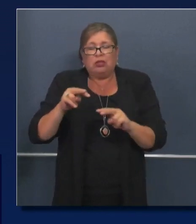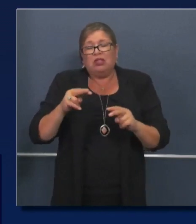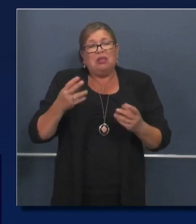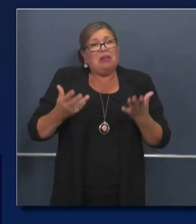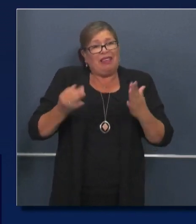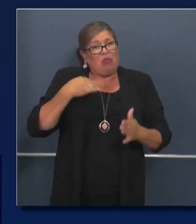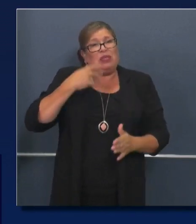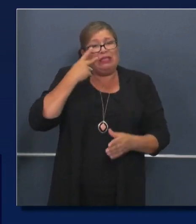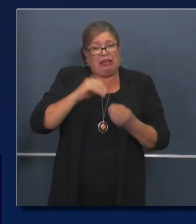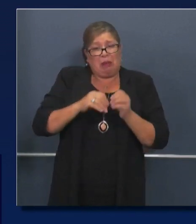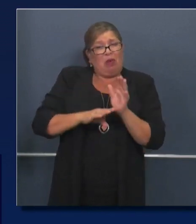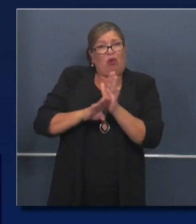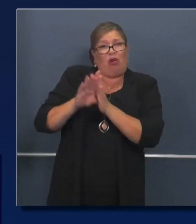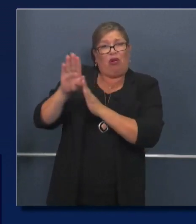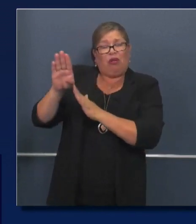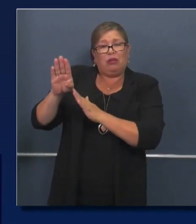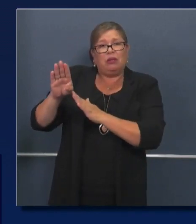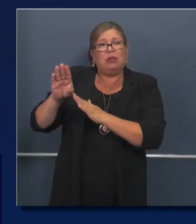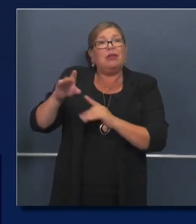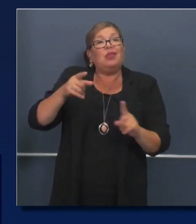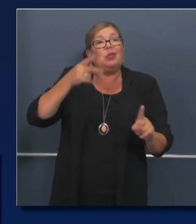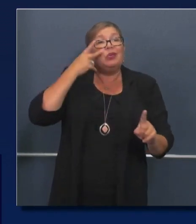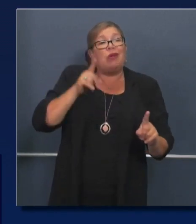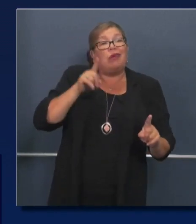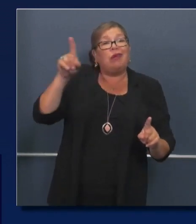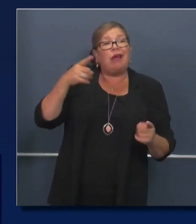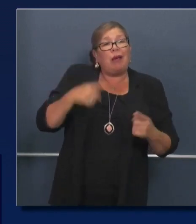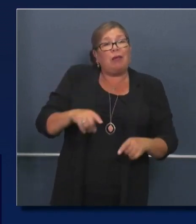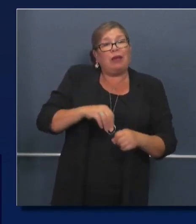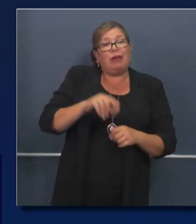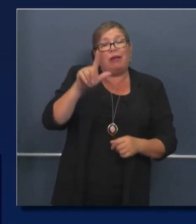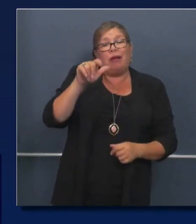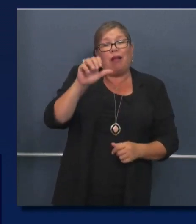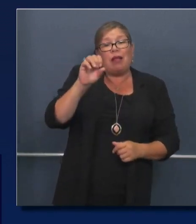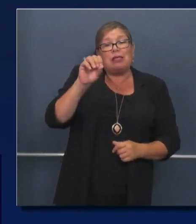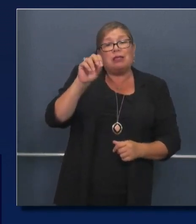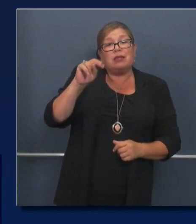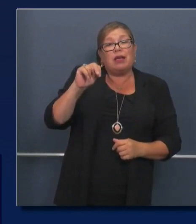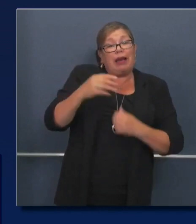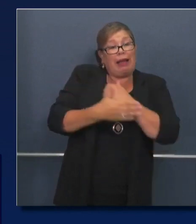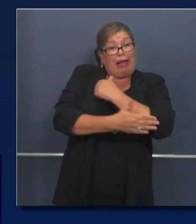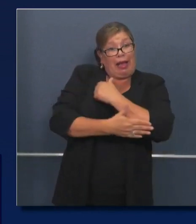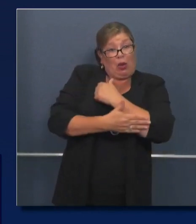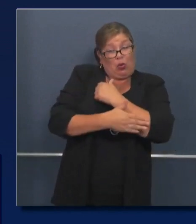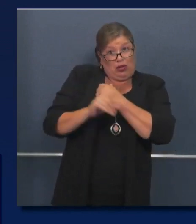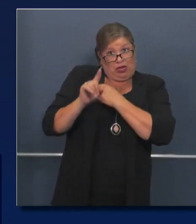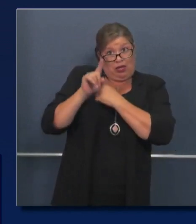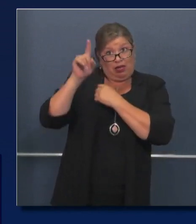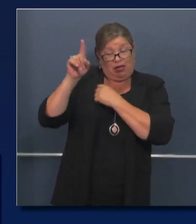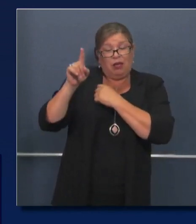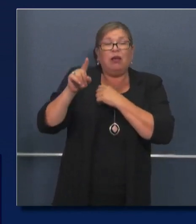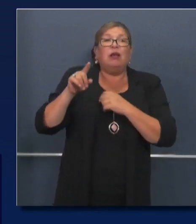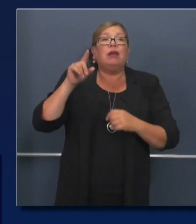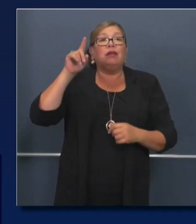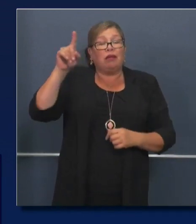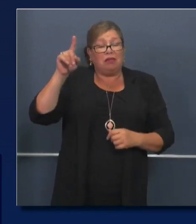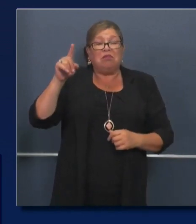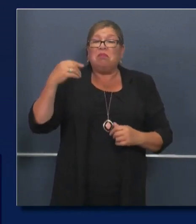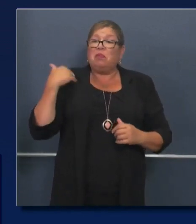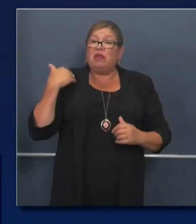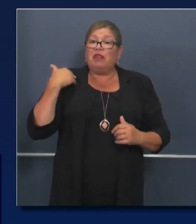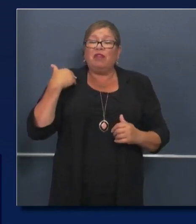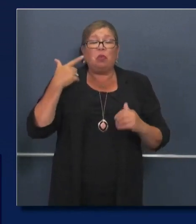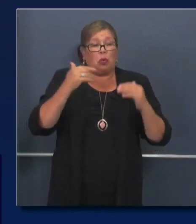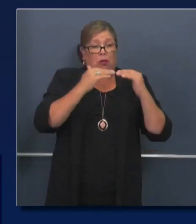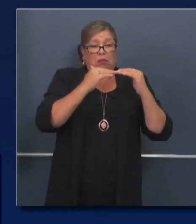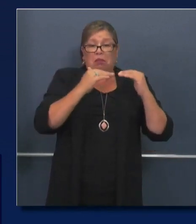the stay-at-home orders. You saw exactly this up in Lassen County. To Lassen County's health director's credit, they saw a little bit